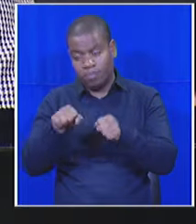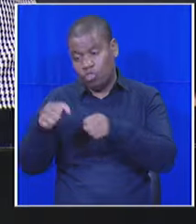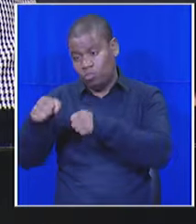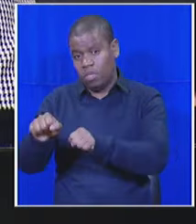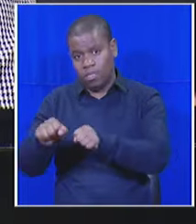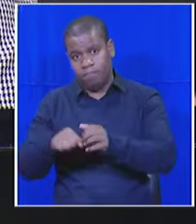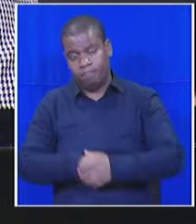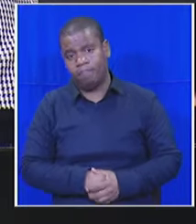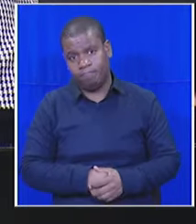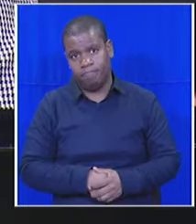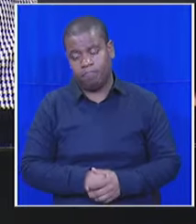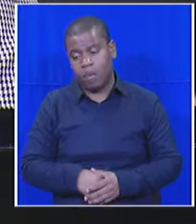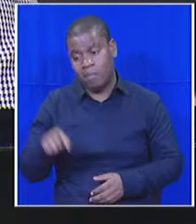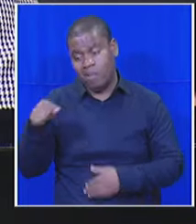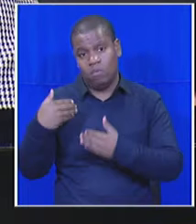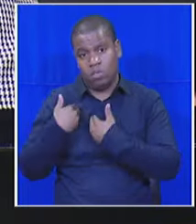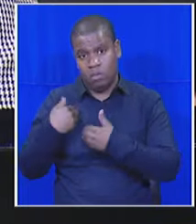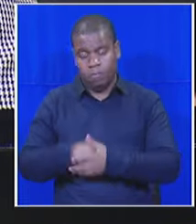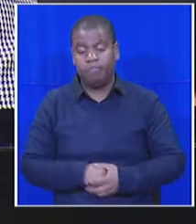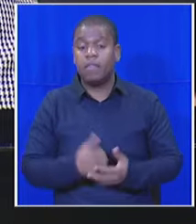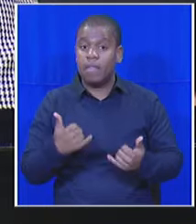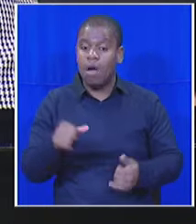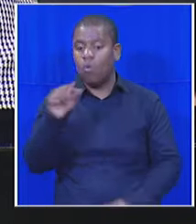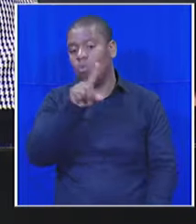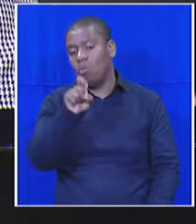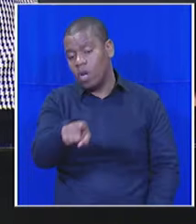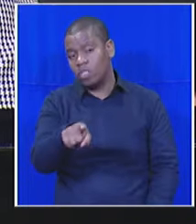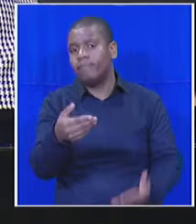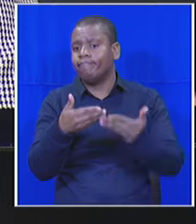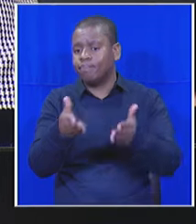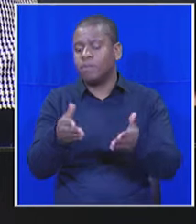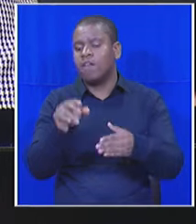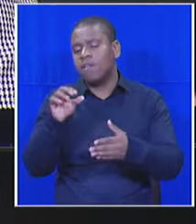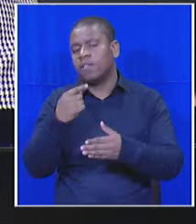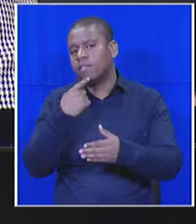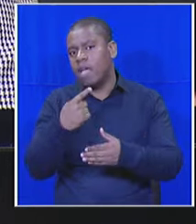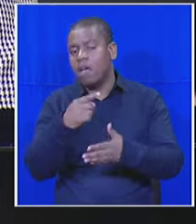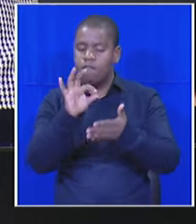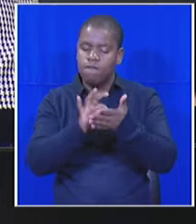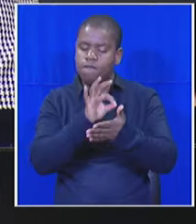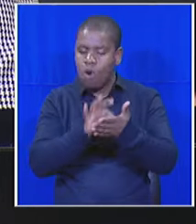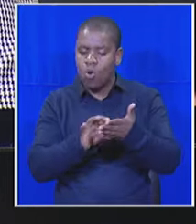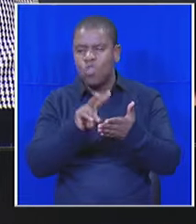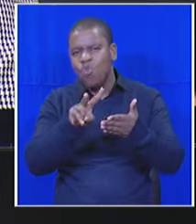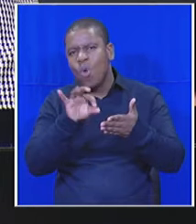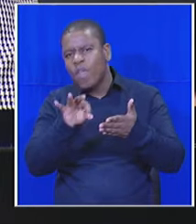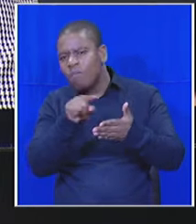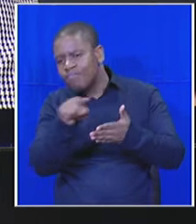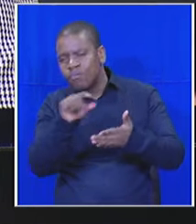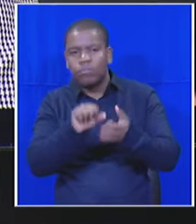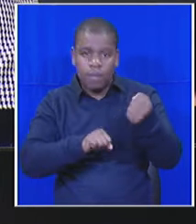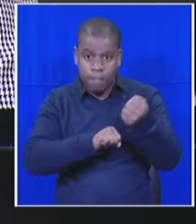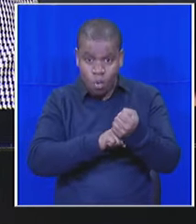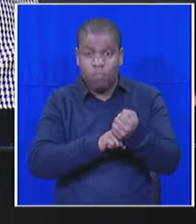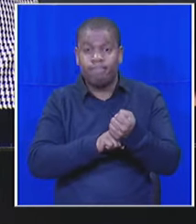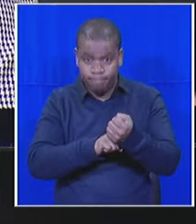chair. Question before the House is that vote 23 be agreed to. Are all members